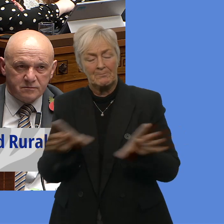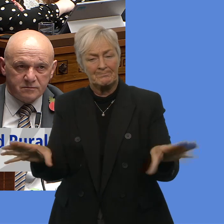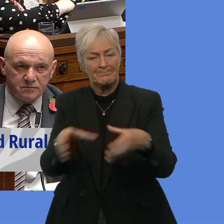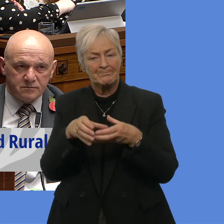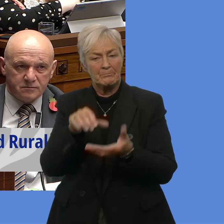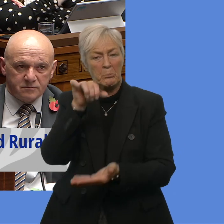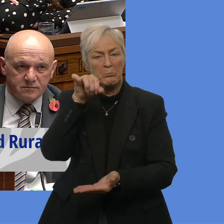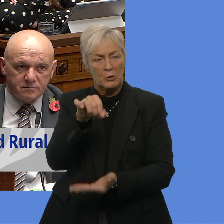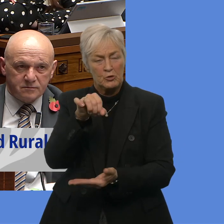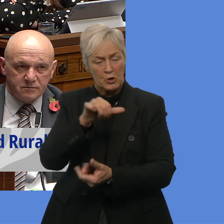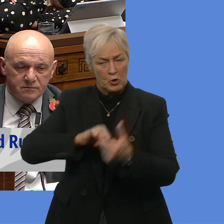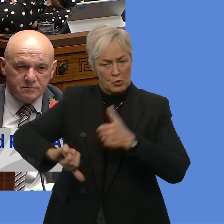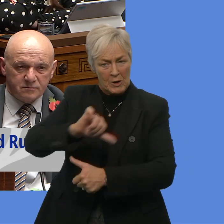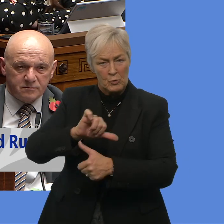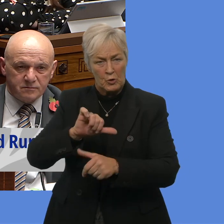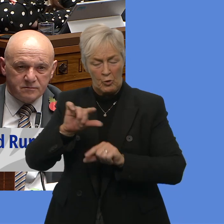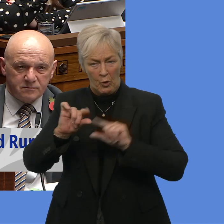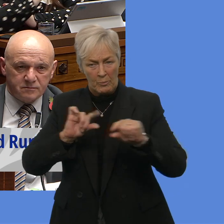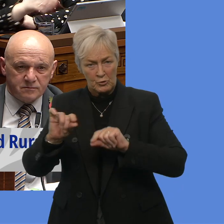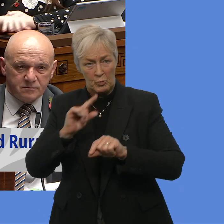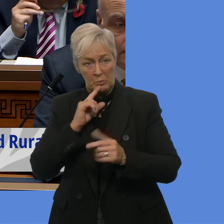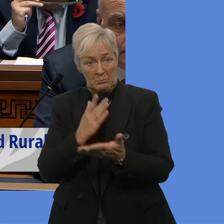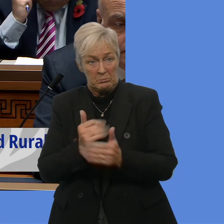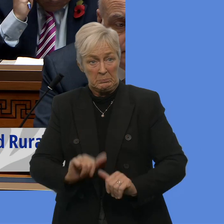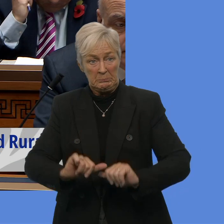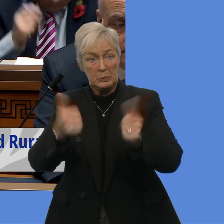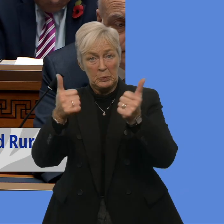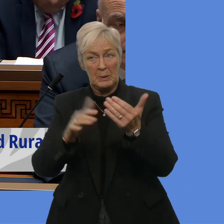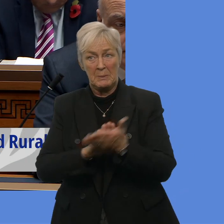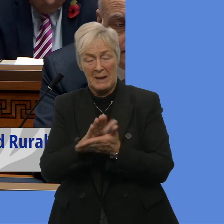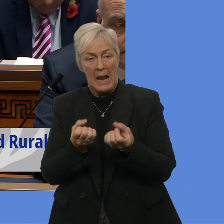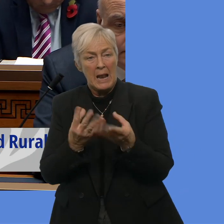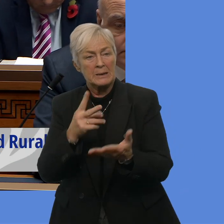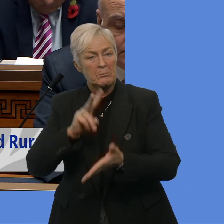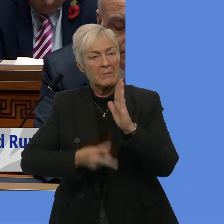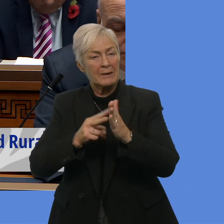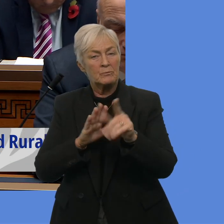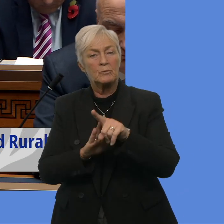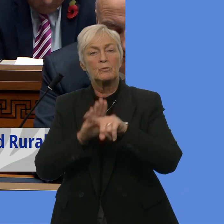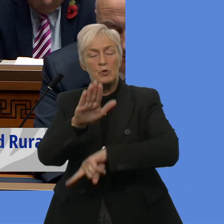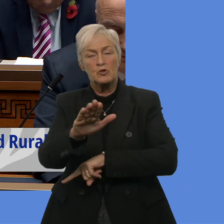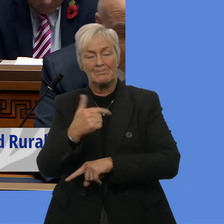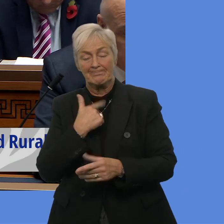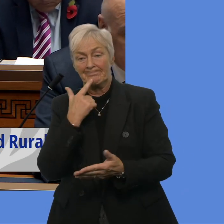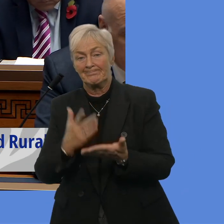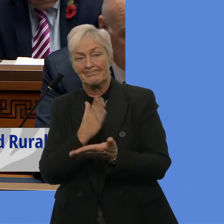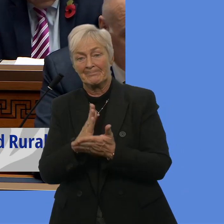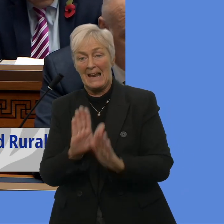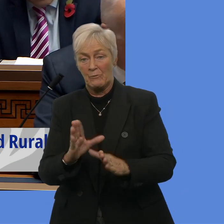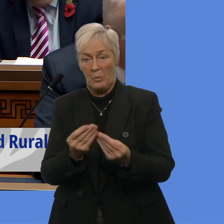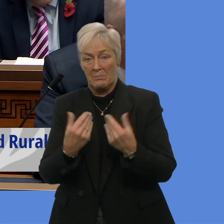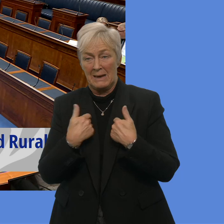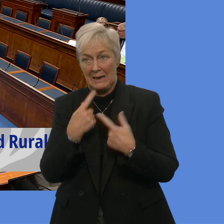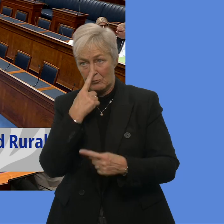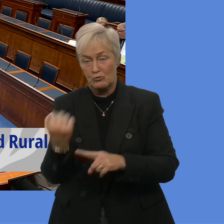around this would be absolutely fantastic, because it would allow us to plan for the future. And that's something that now you've raised it with me, you're giving me more strength in my